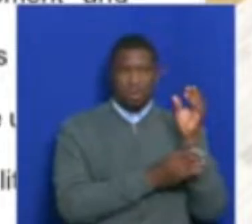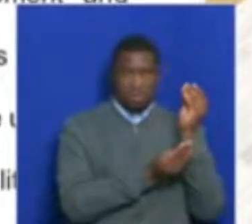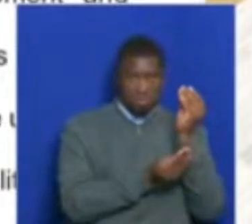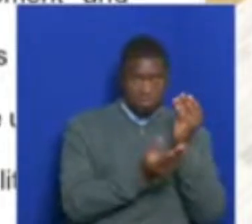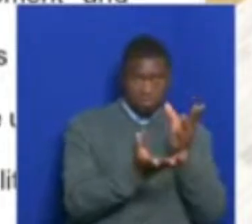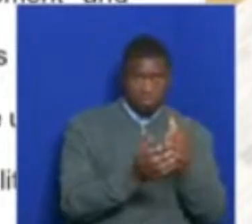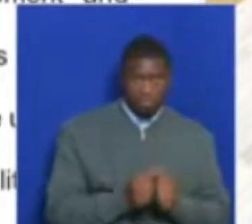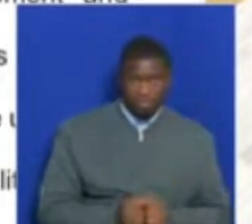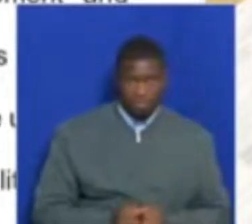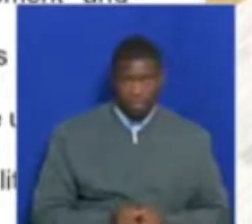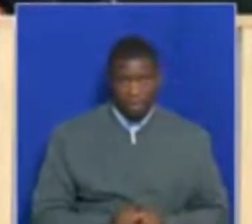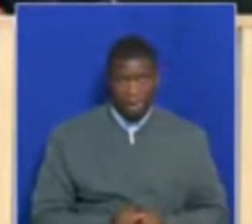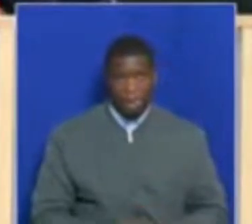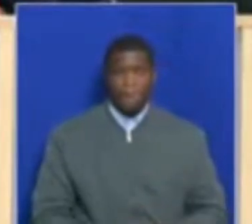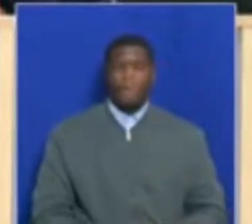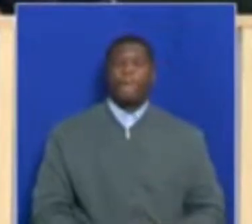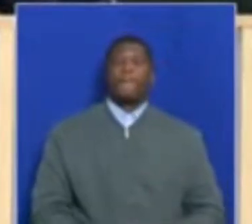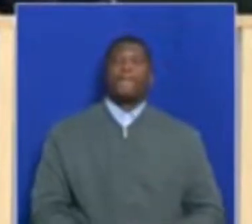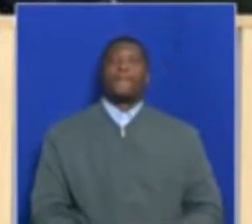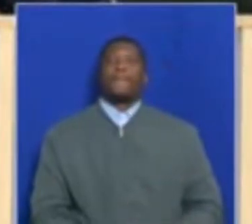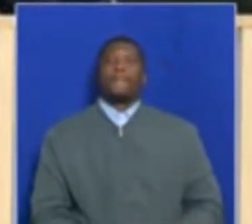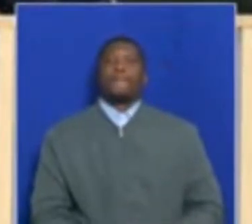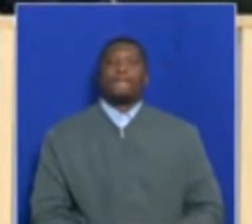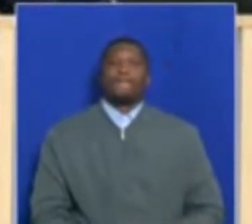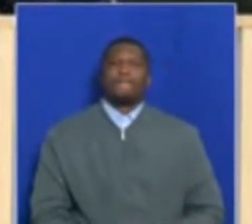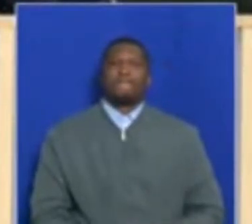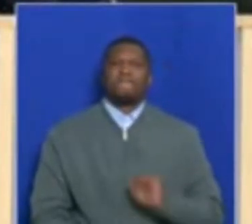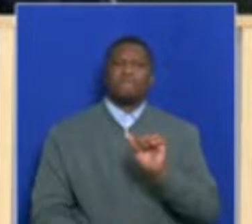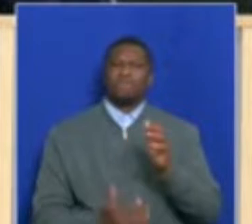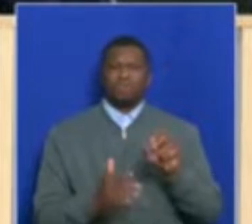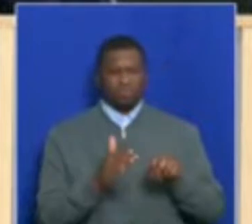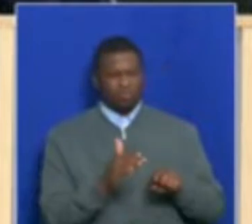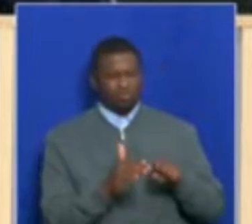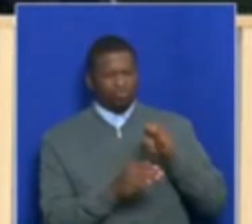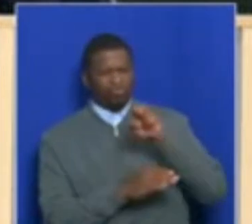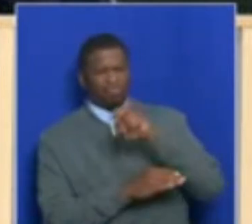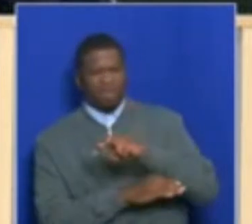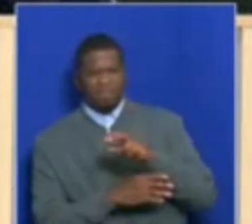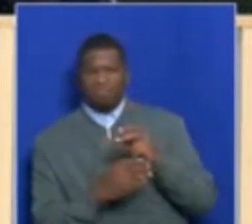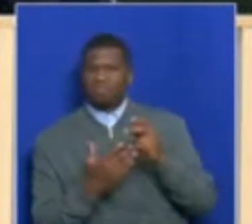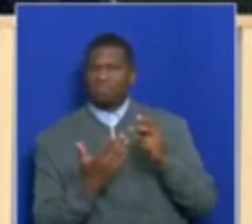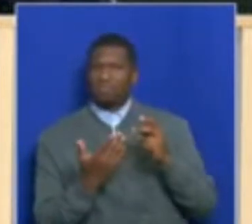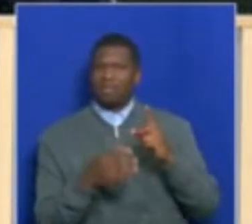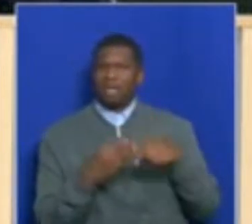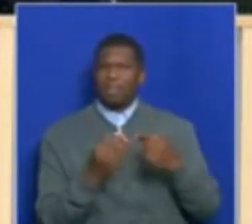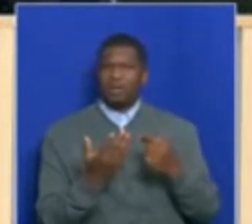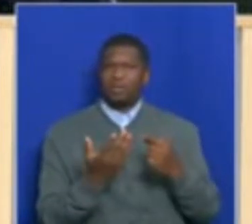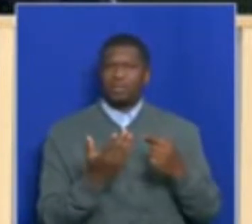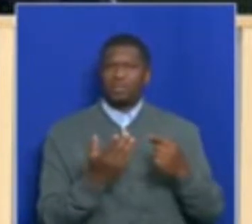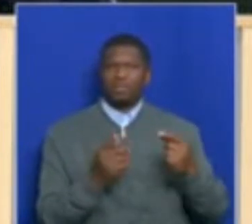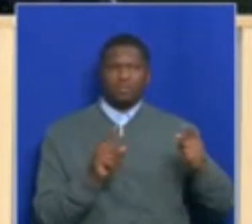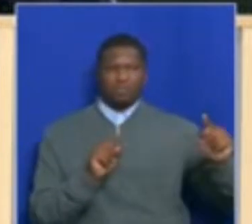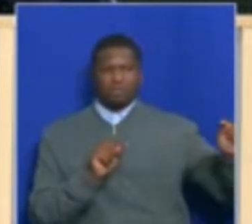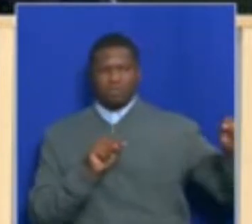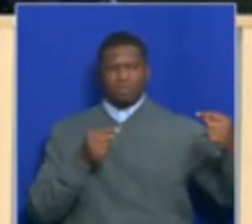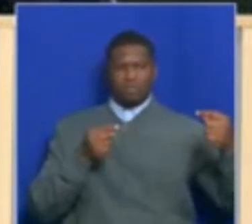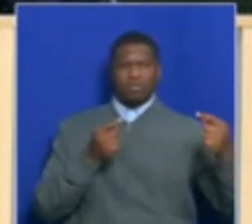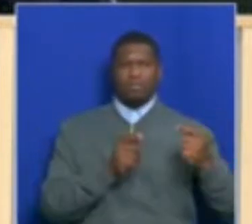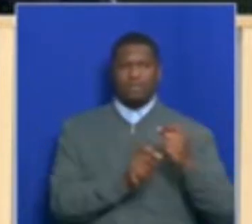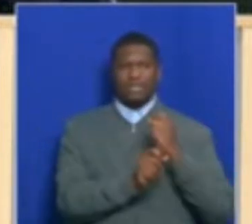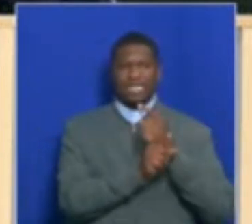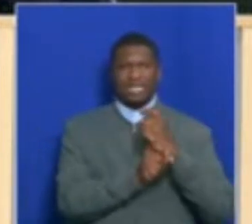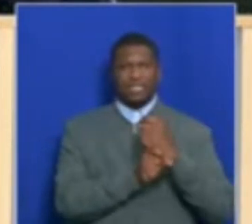How do you make that jump to the suspicion about rival taxi owners? Is that the